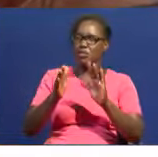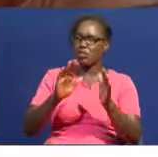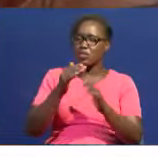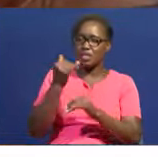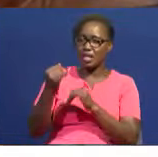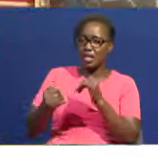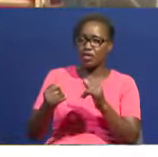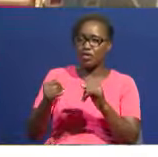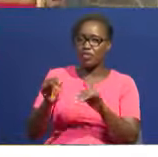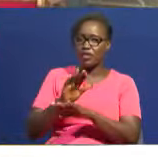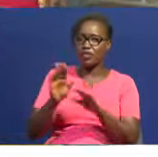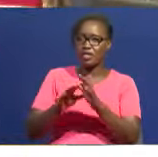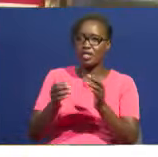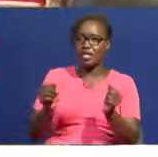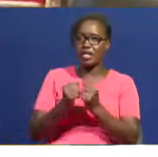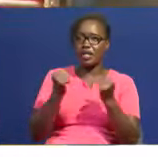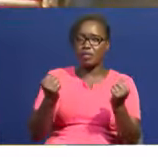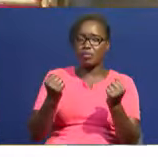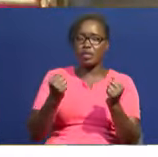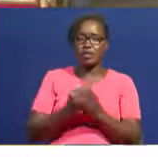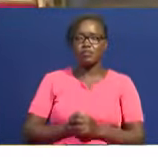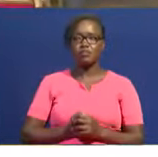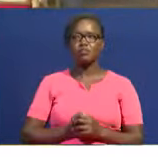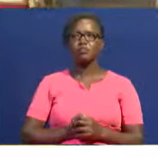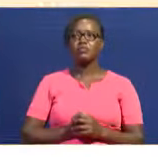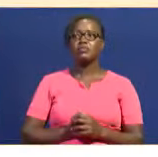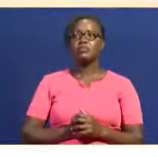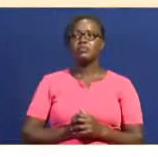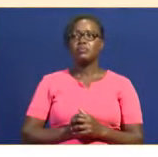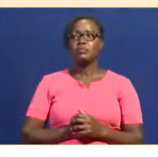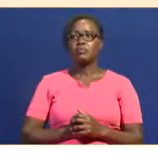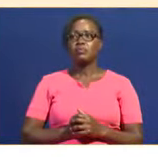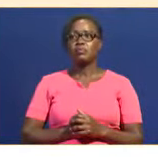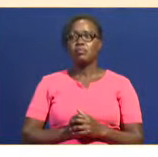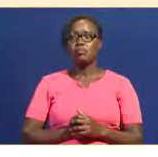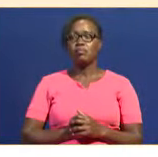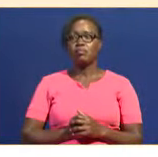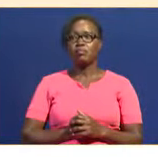end of what happened. John Jacob Curia, Prime Edition.